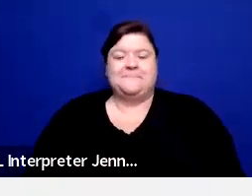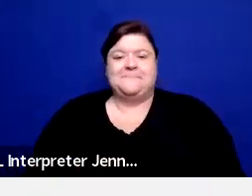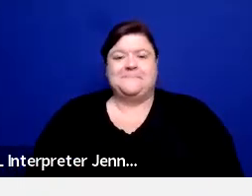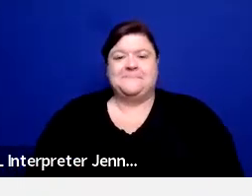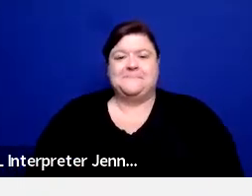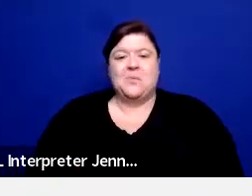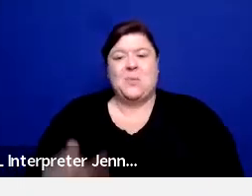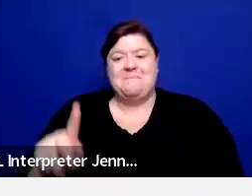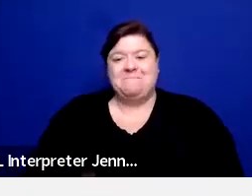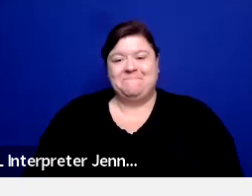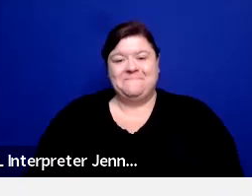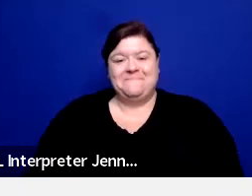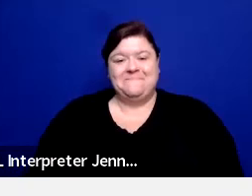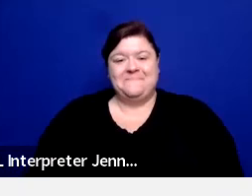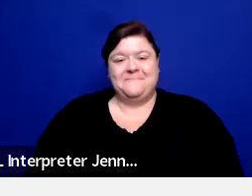Okay.